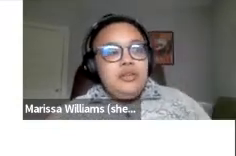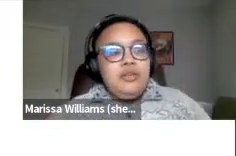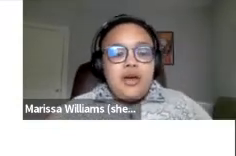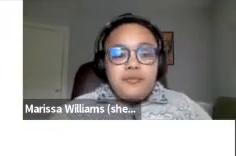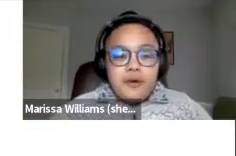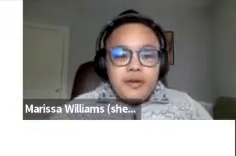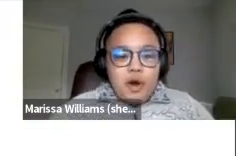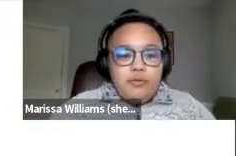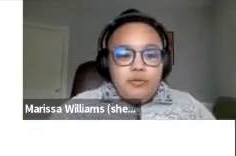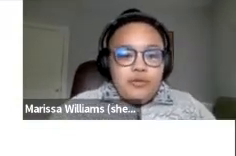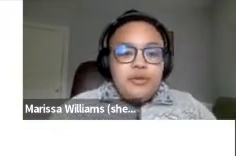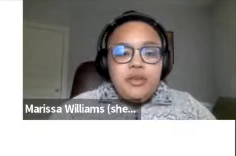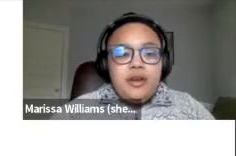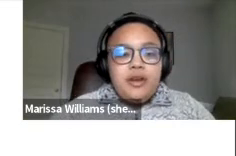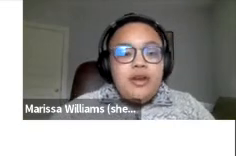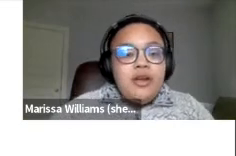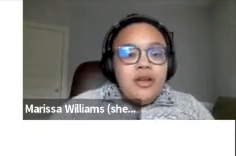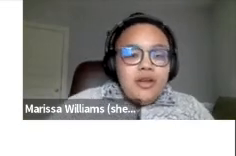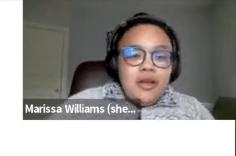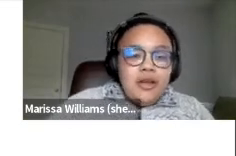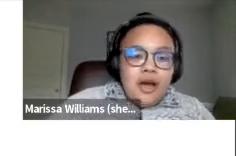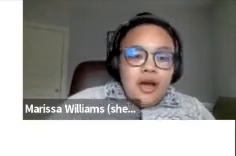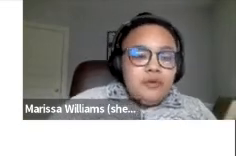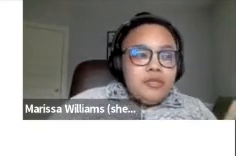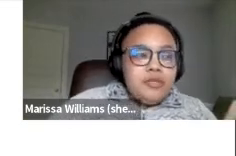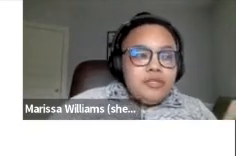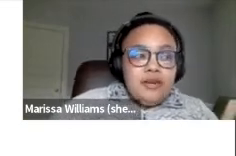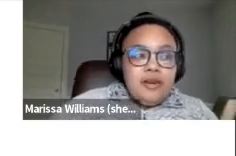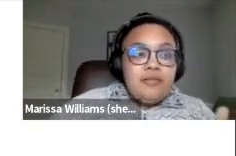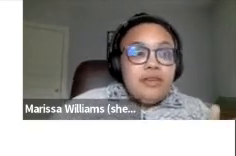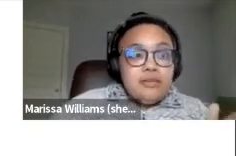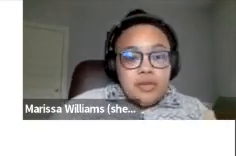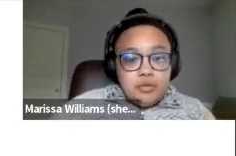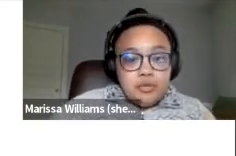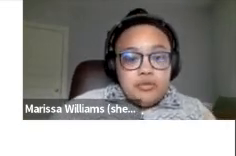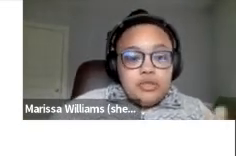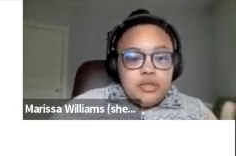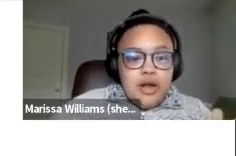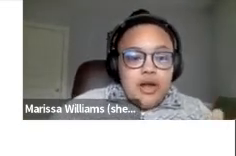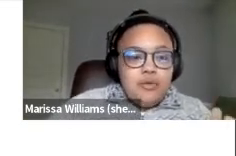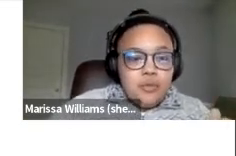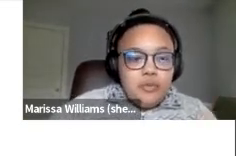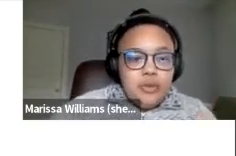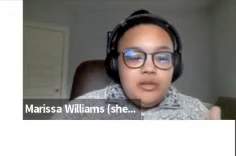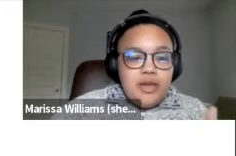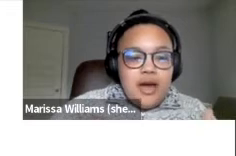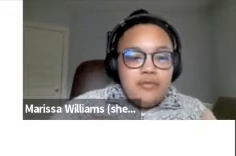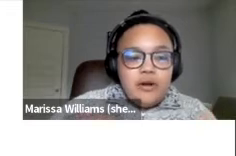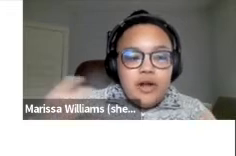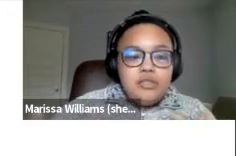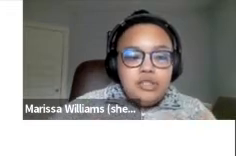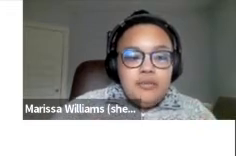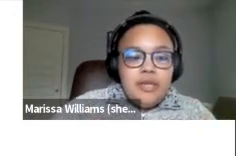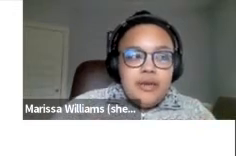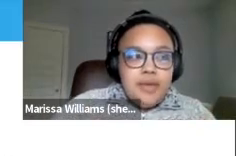Just quickly for an overview here, we focus on an evidence-based approach when